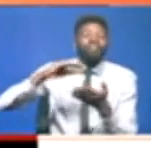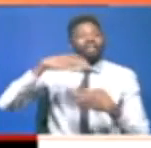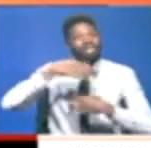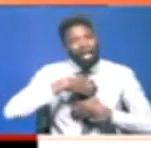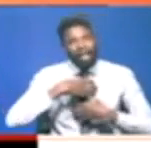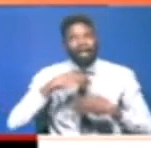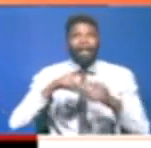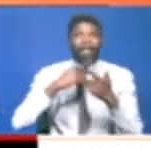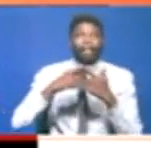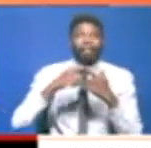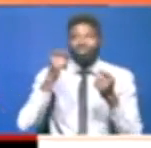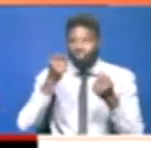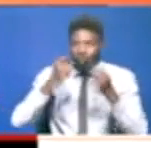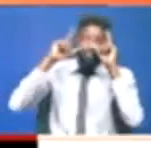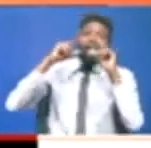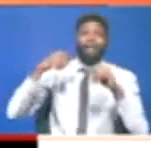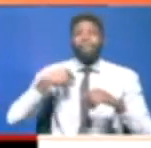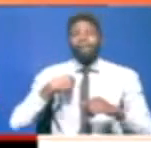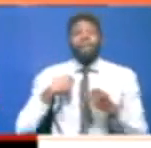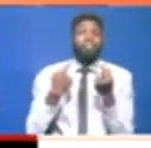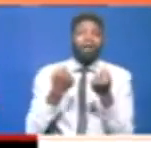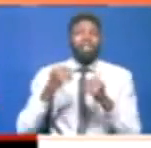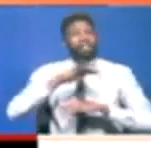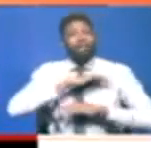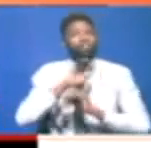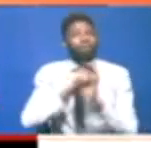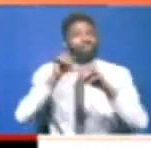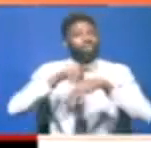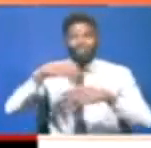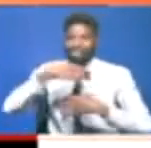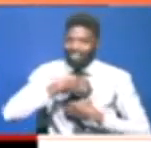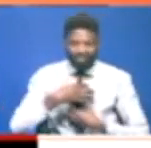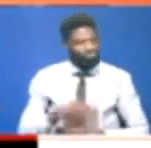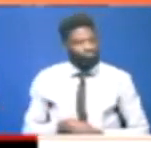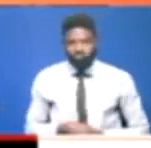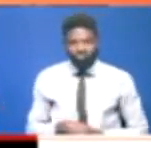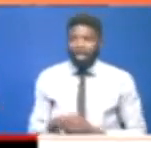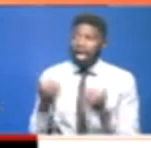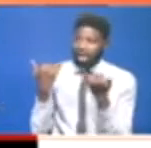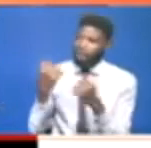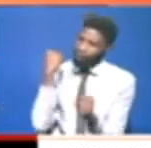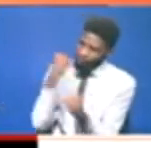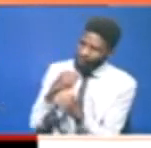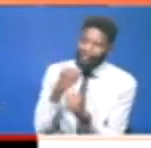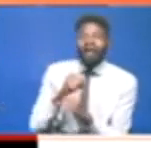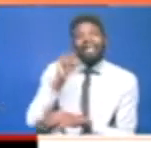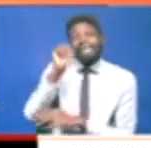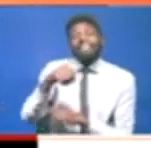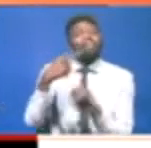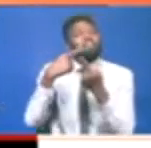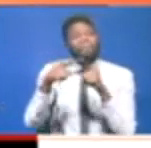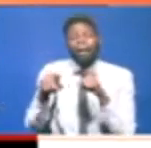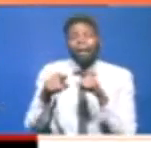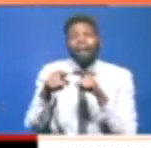sustain my retirement. Mm-hmm. Yeah, so it's working, but it's very slow. I want to say that